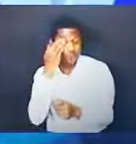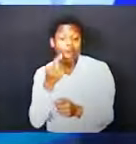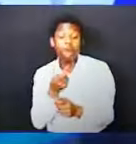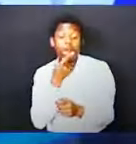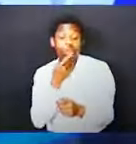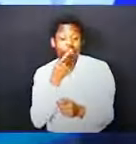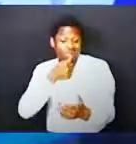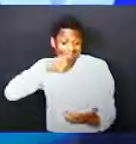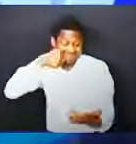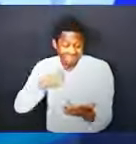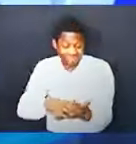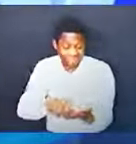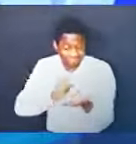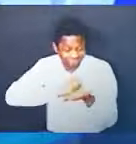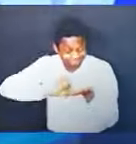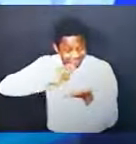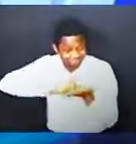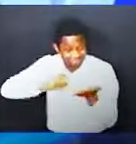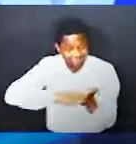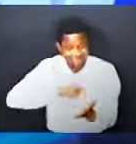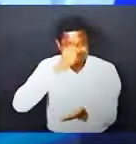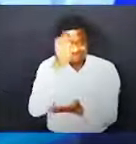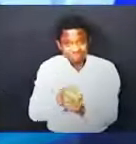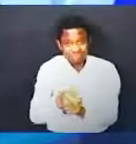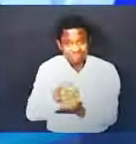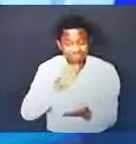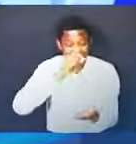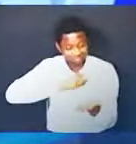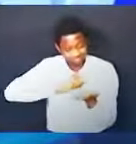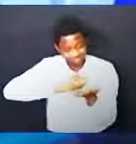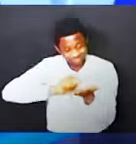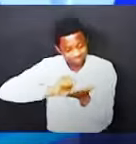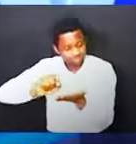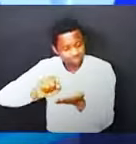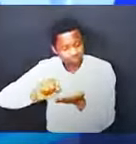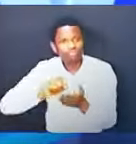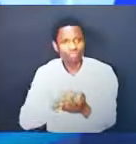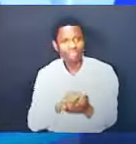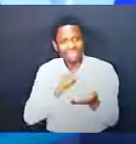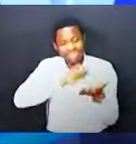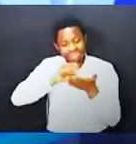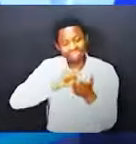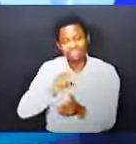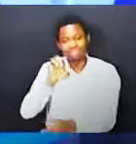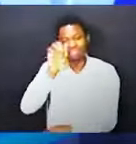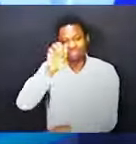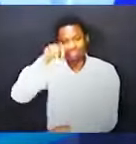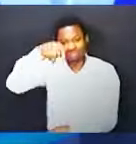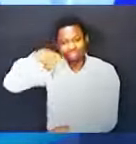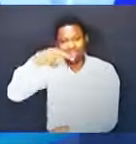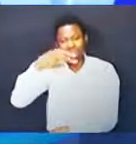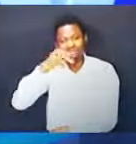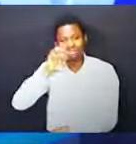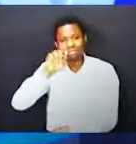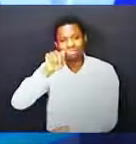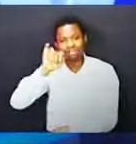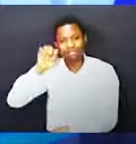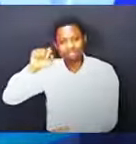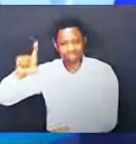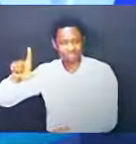letter. When we say epistle, it is a letter, but a